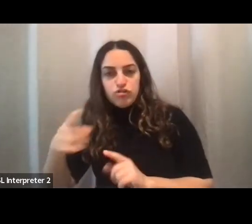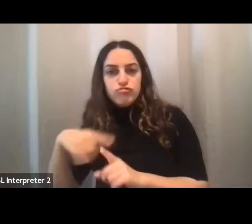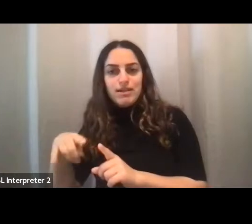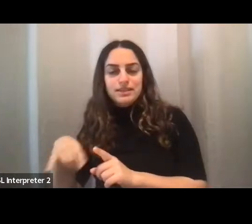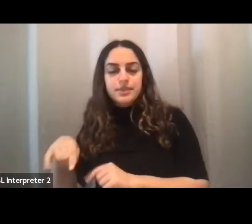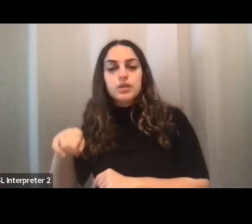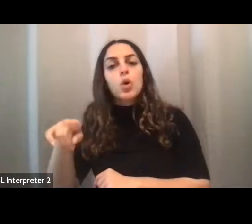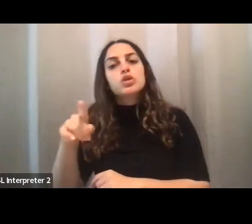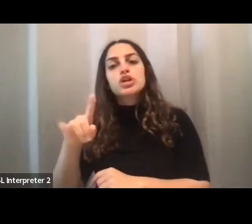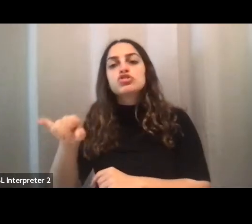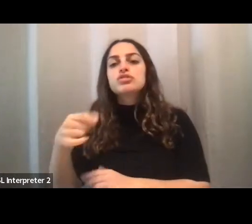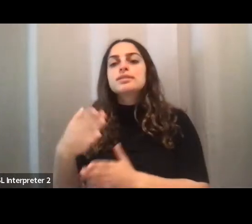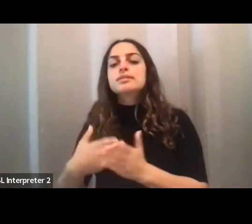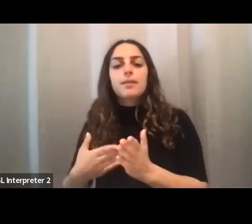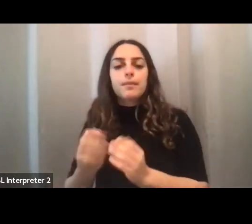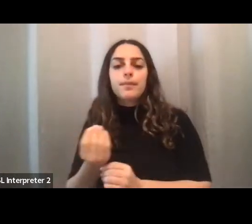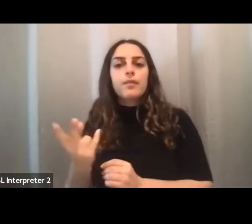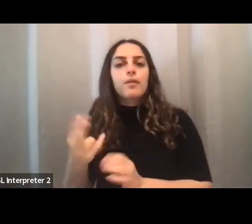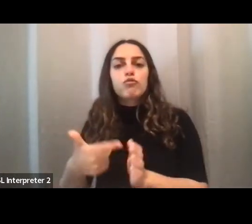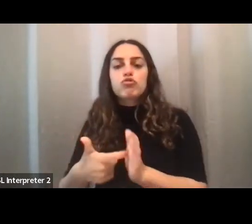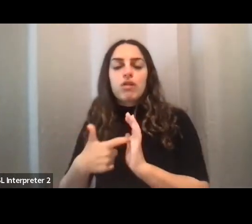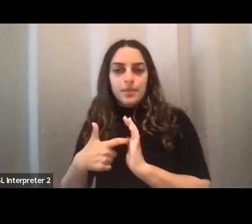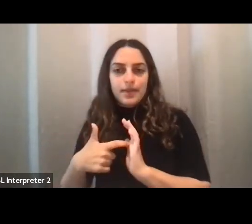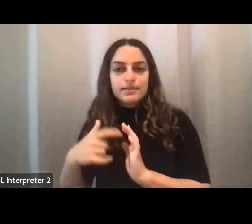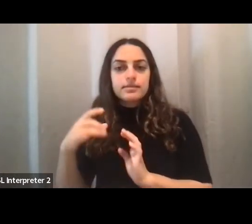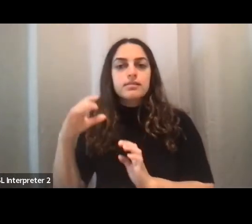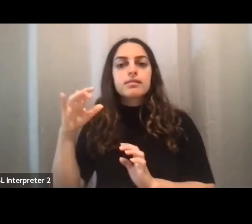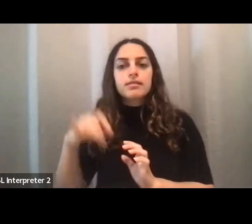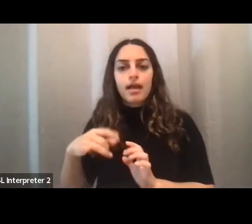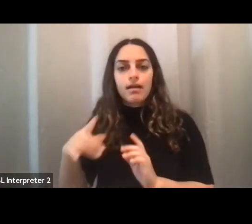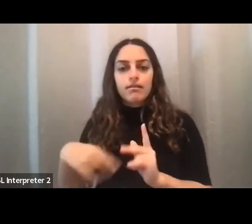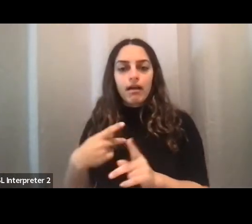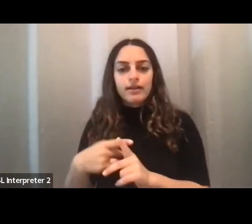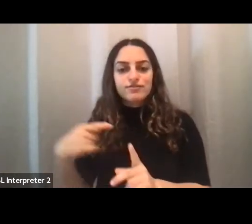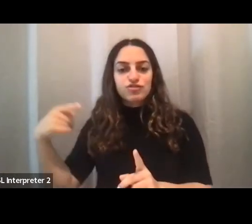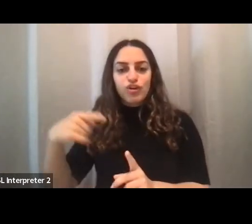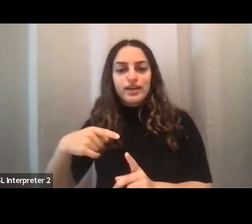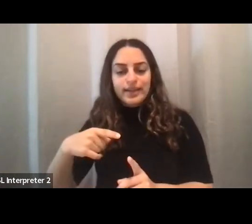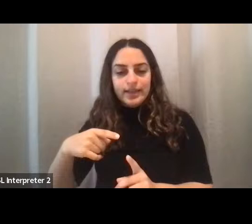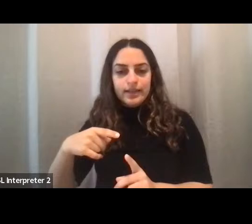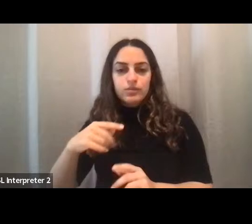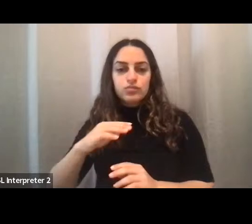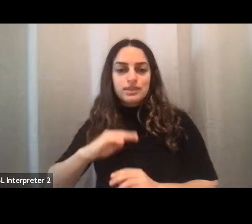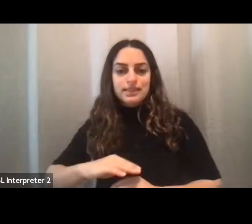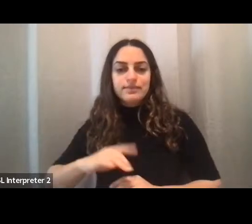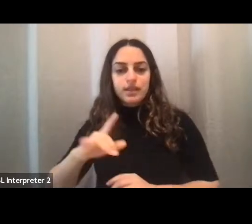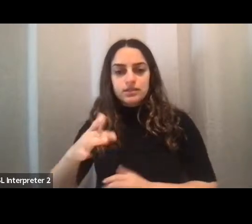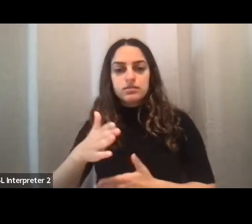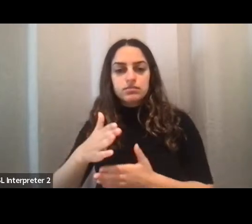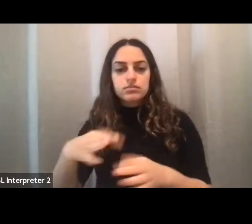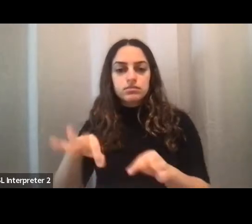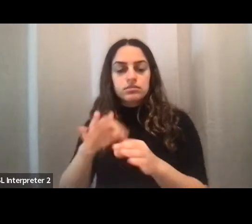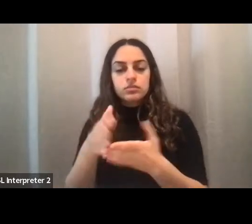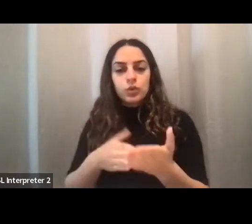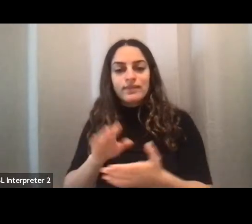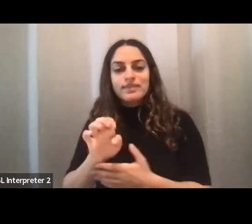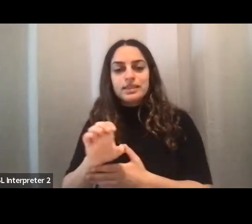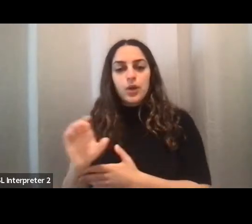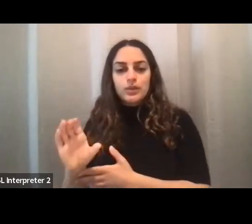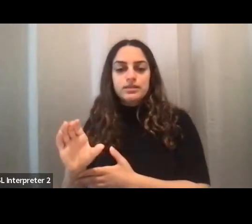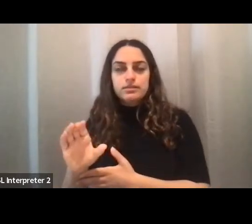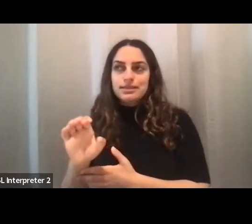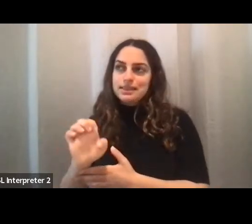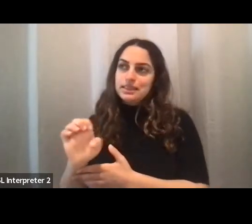decree's requirements this kind of targeted injunctive relief is a vital part of the eeoc's litigation